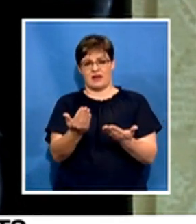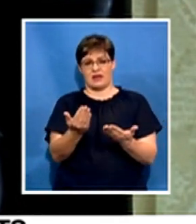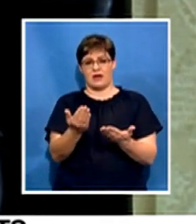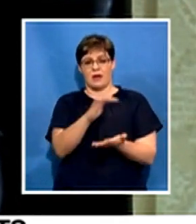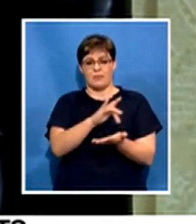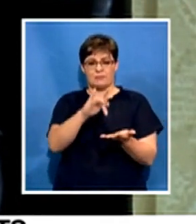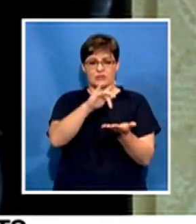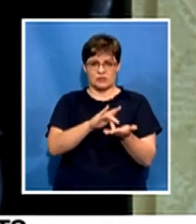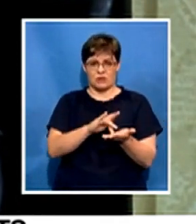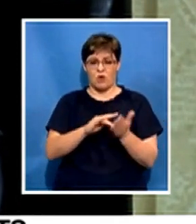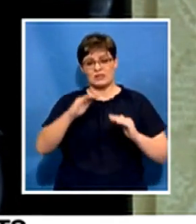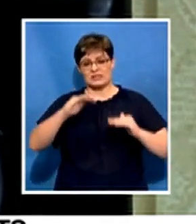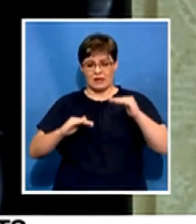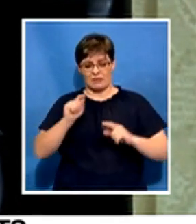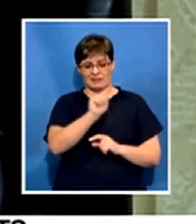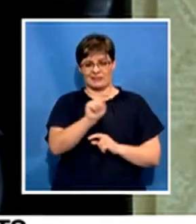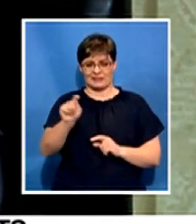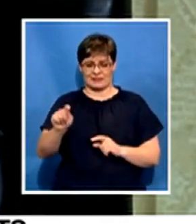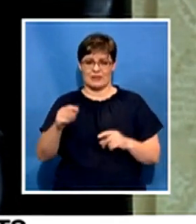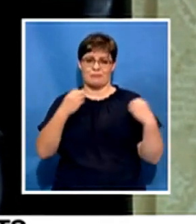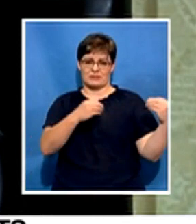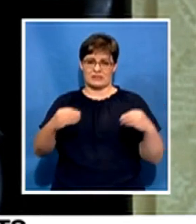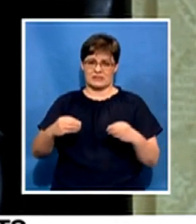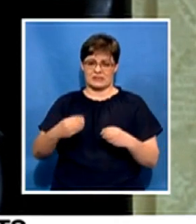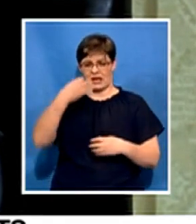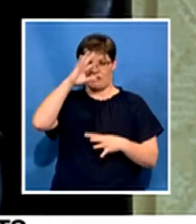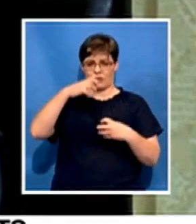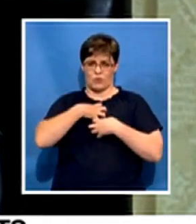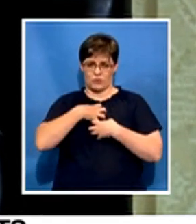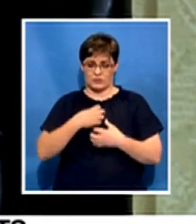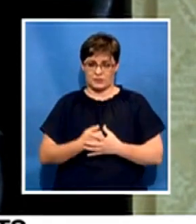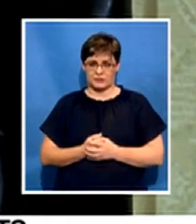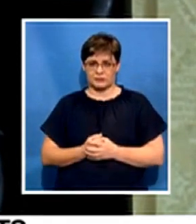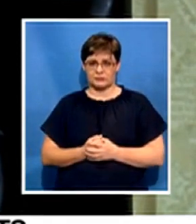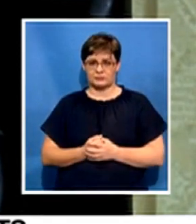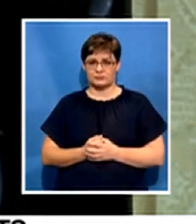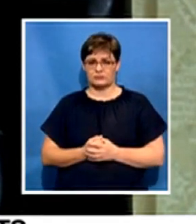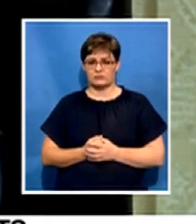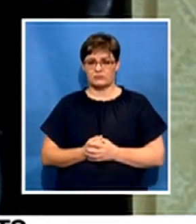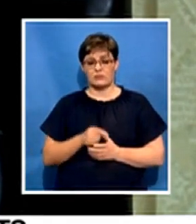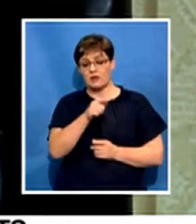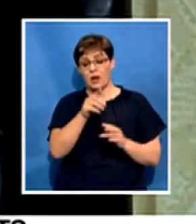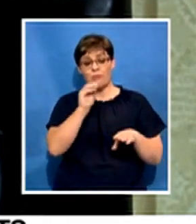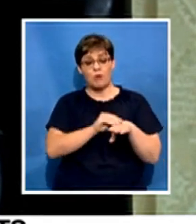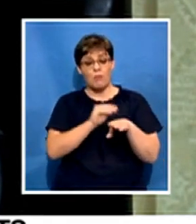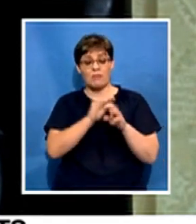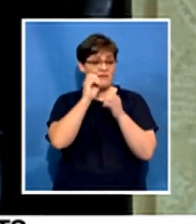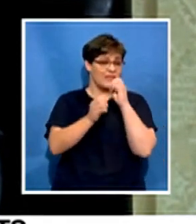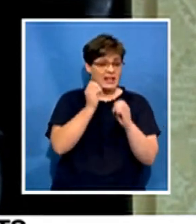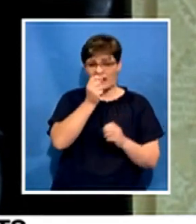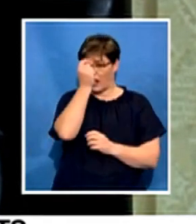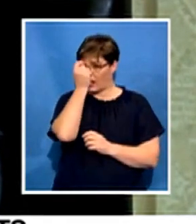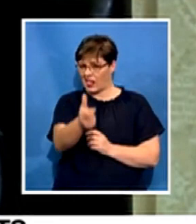enterprises. The fact that very little has been done to fix these issues raised by the Auditor General, and that some of